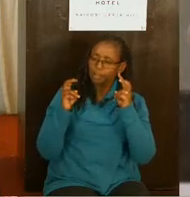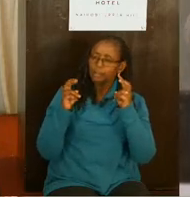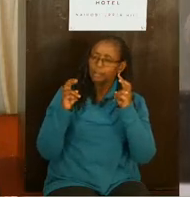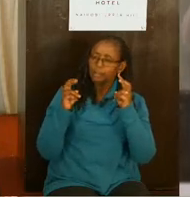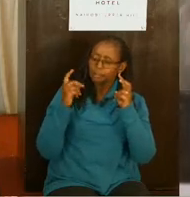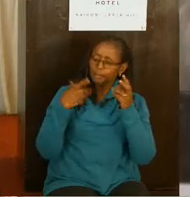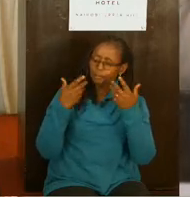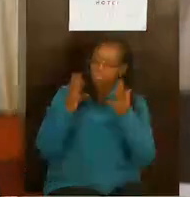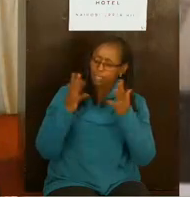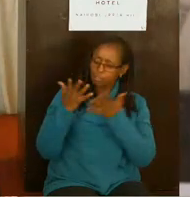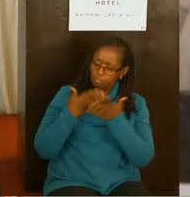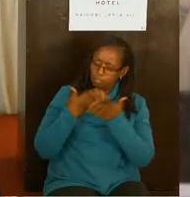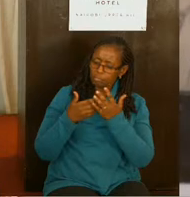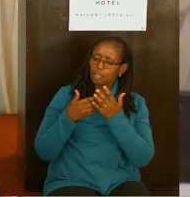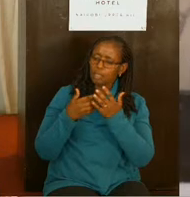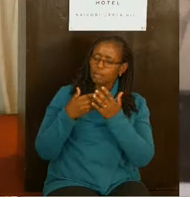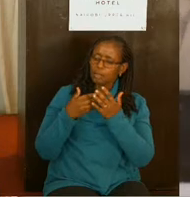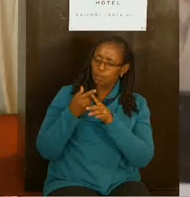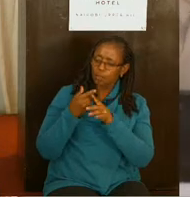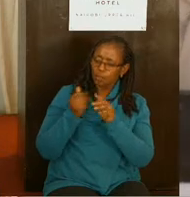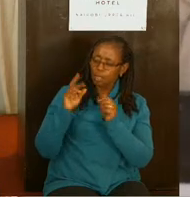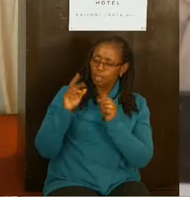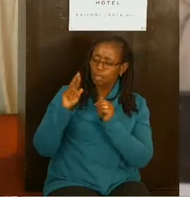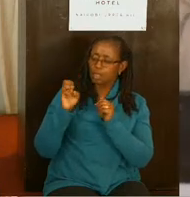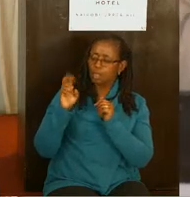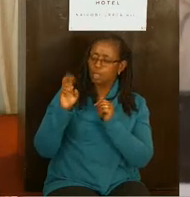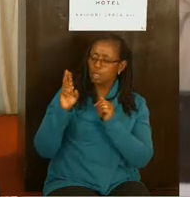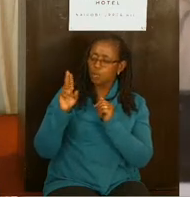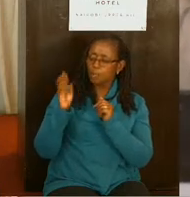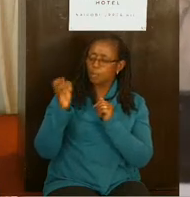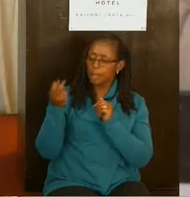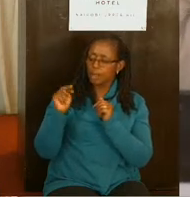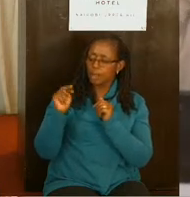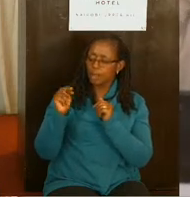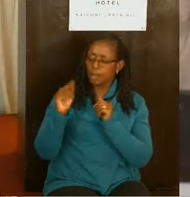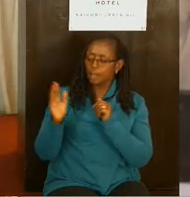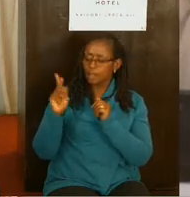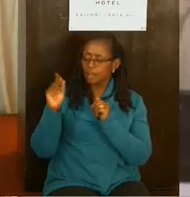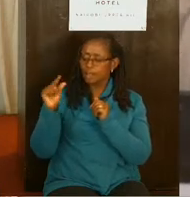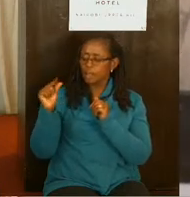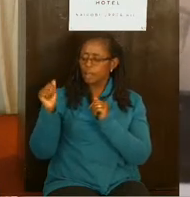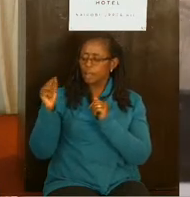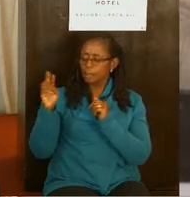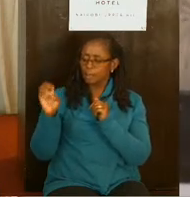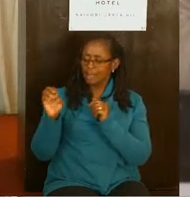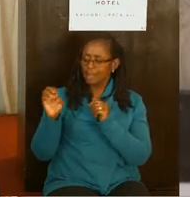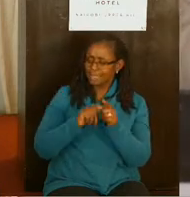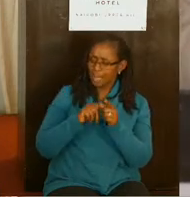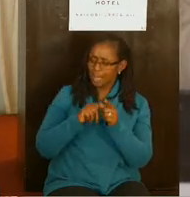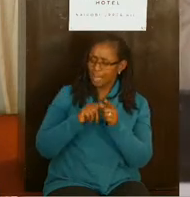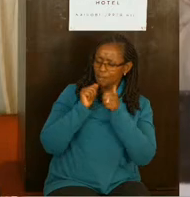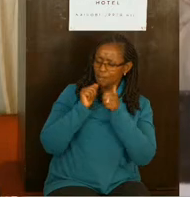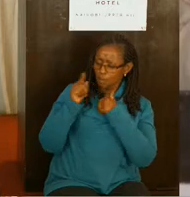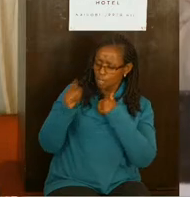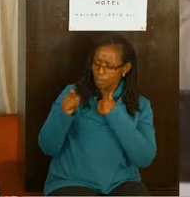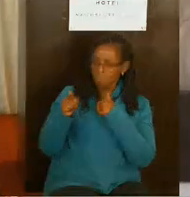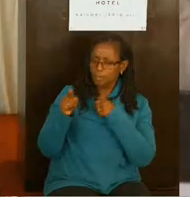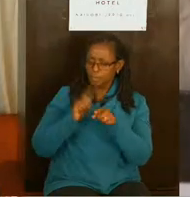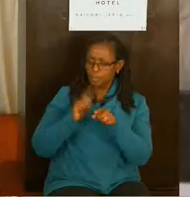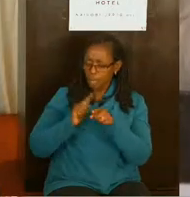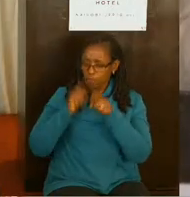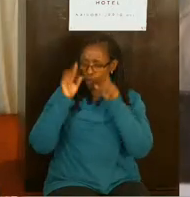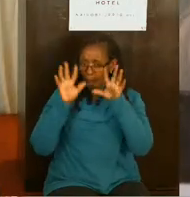kigame when he was interviewed during the campaigns period and he gave the